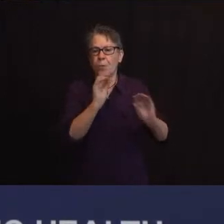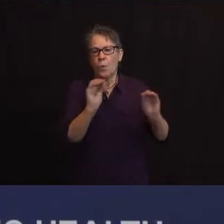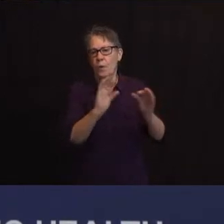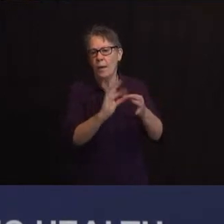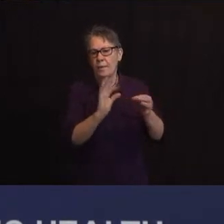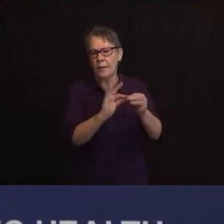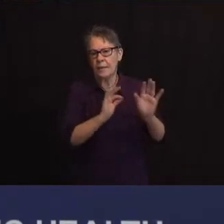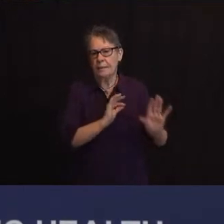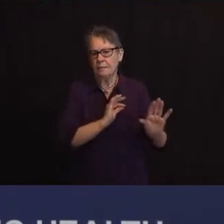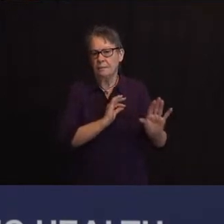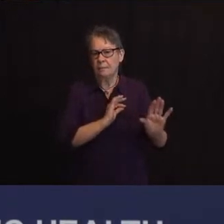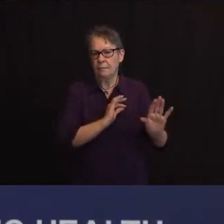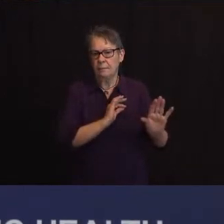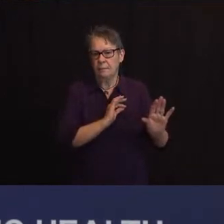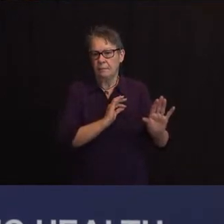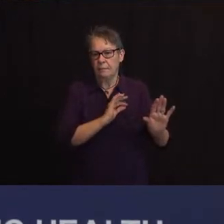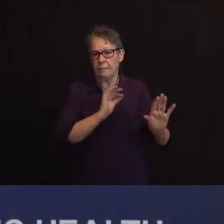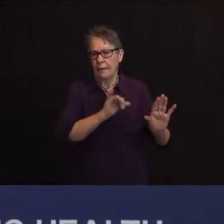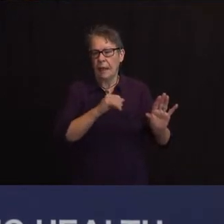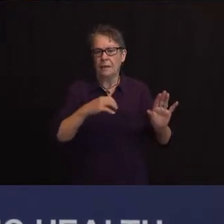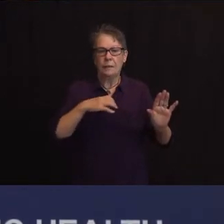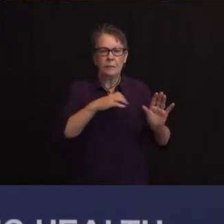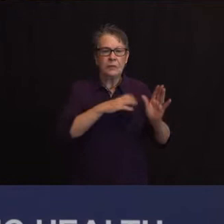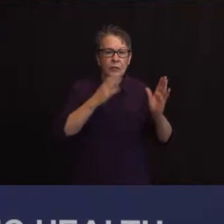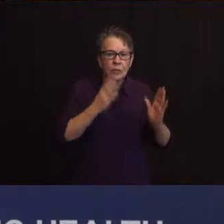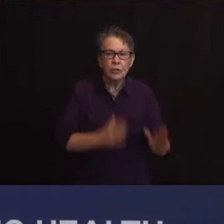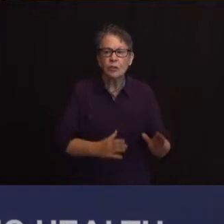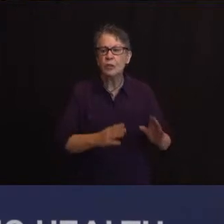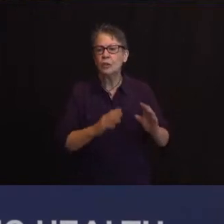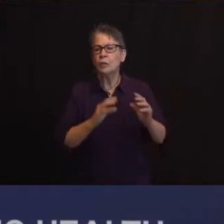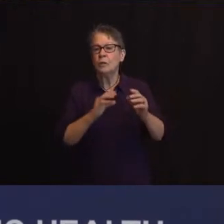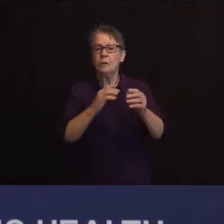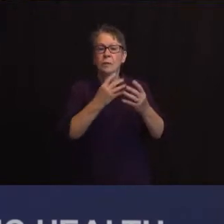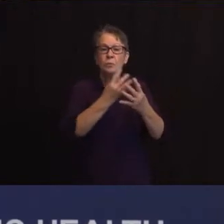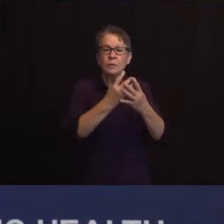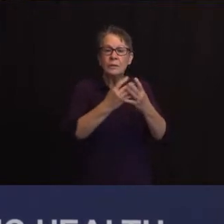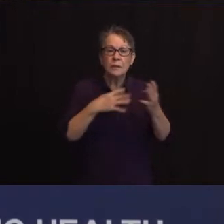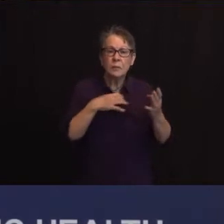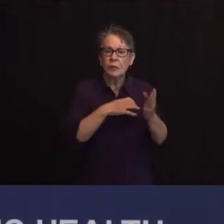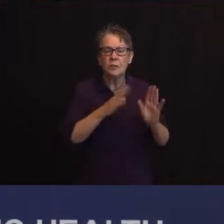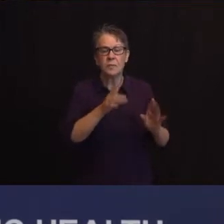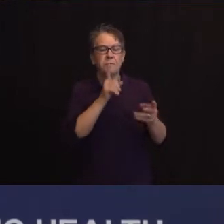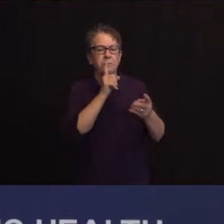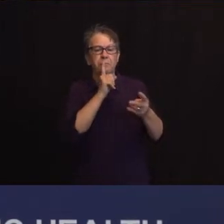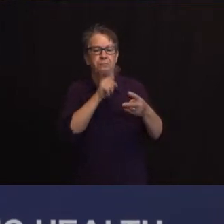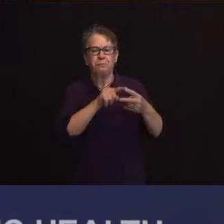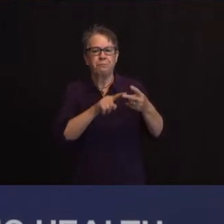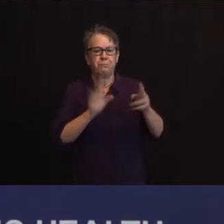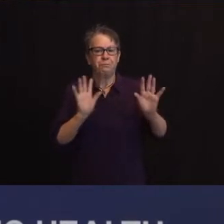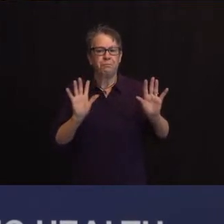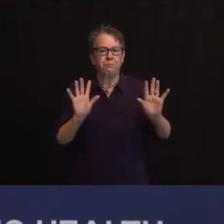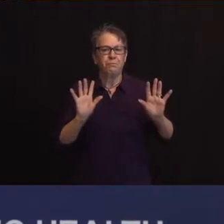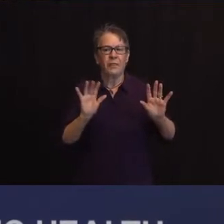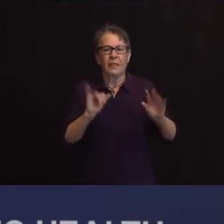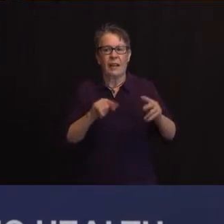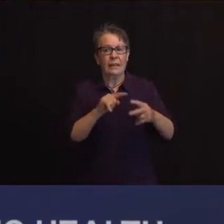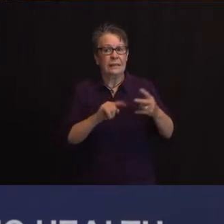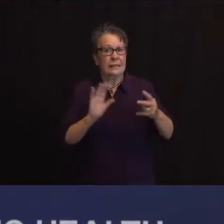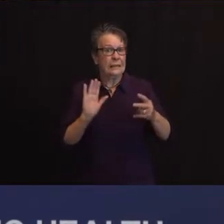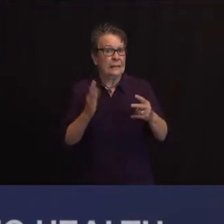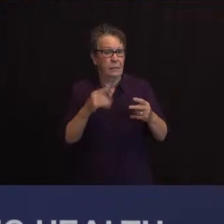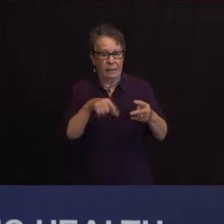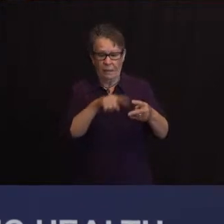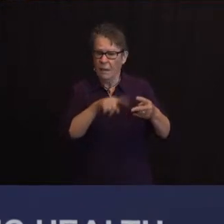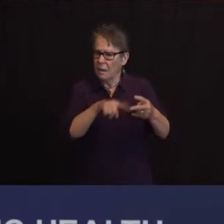Hicks. But that's a position that we take seriously, and I would suspect, we had a conversation this morning, that the folks who